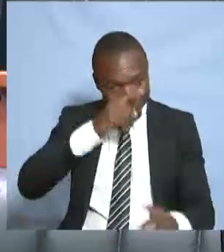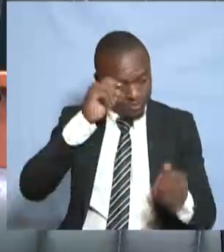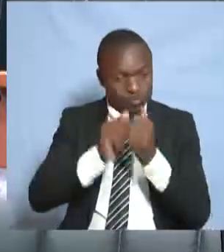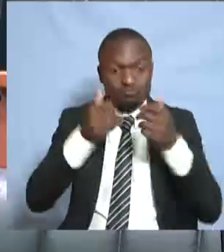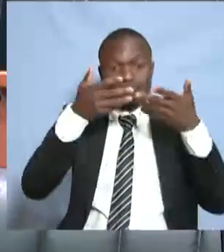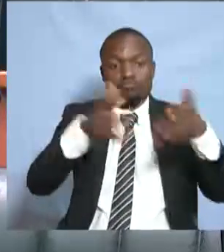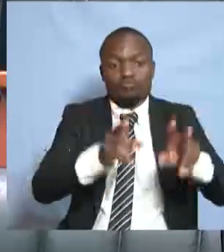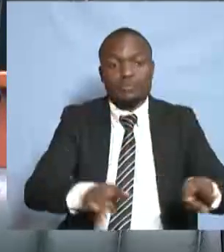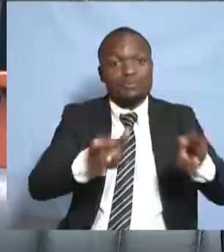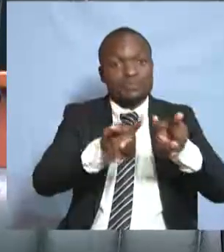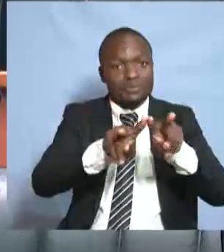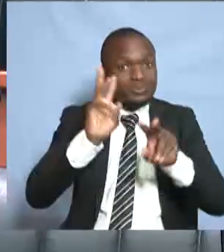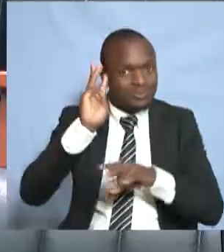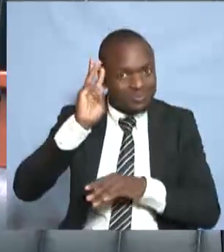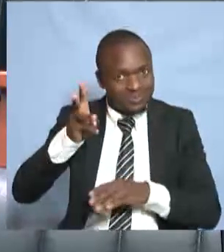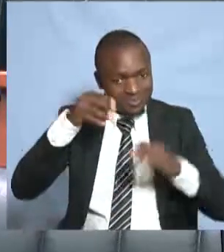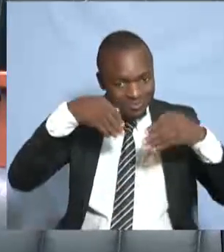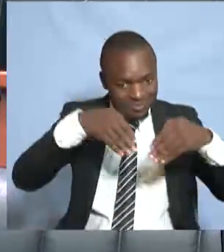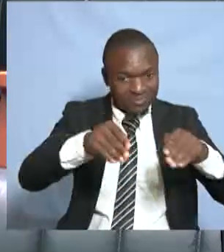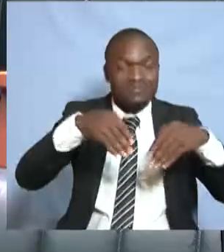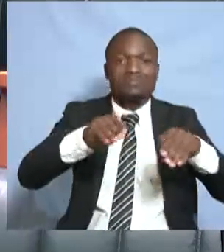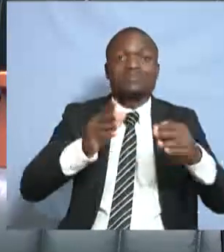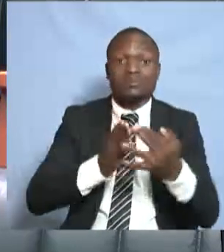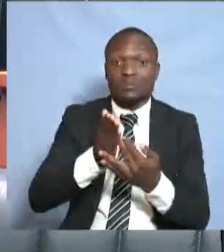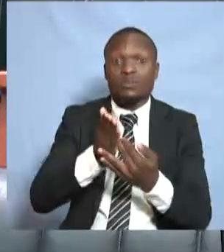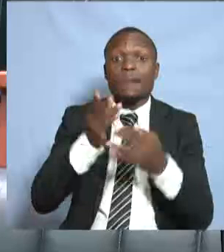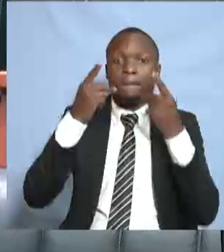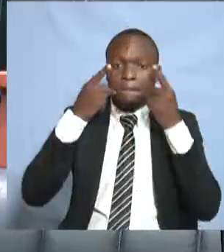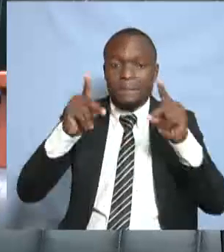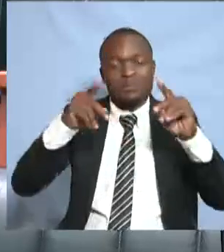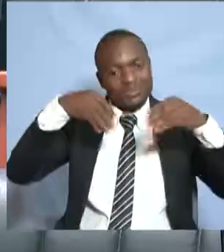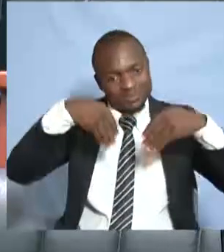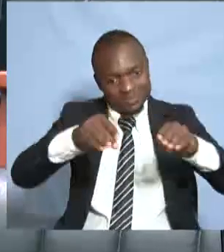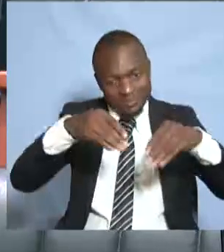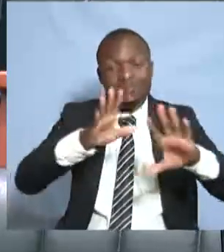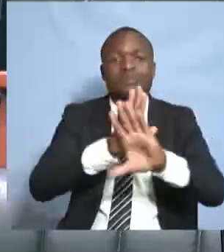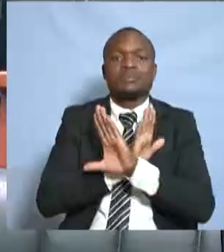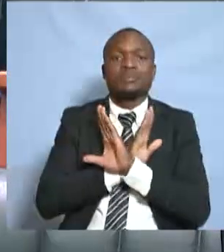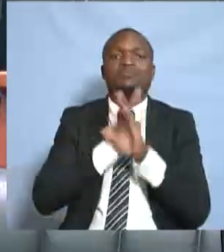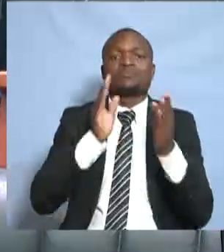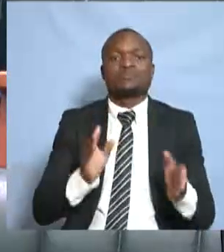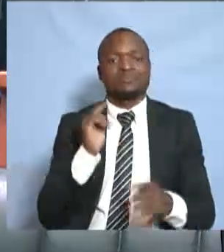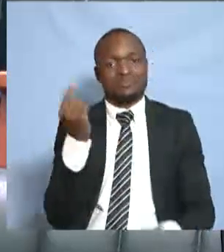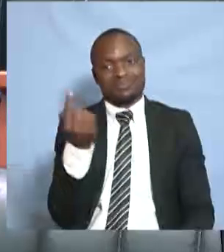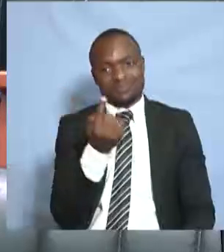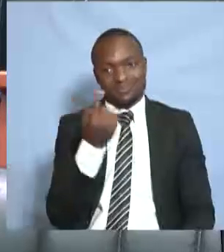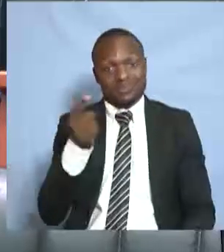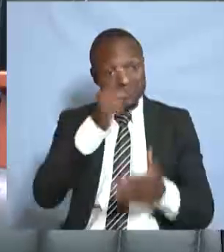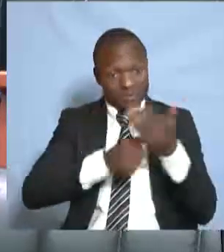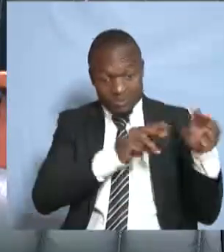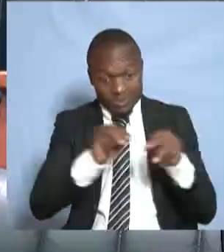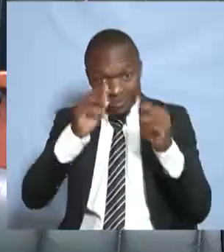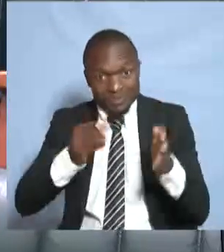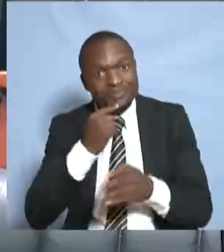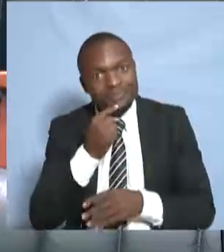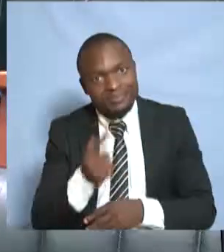lost value, we are going to sell them through a public auction to Zambians only. And that is what the mover is simply